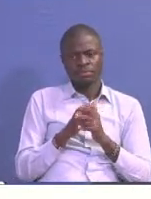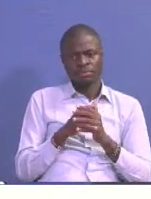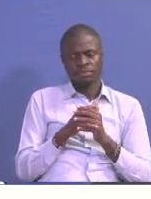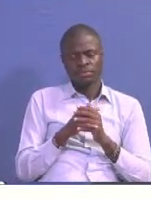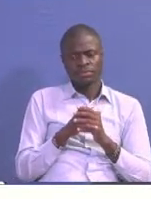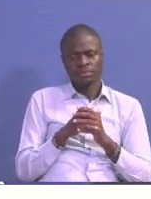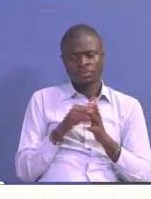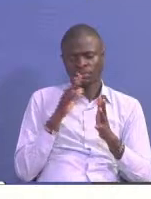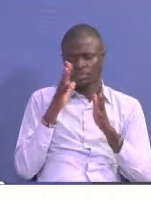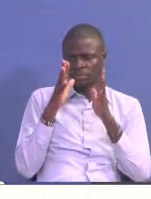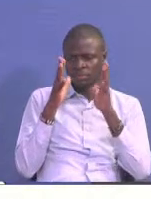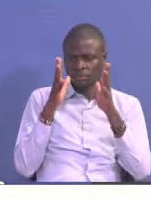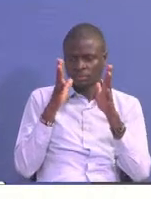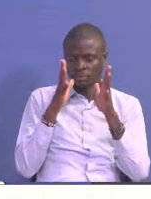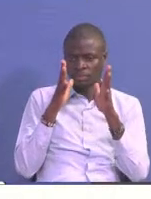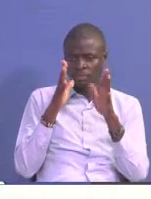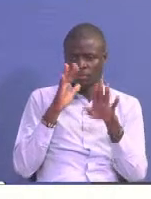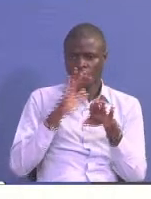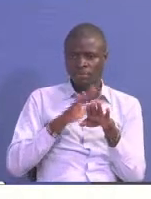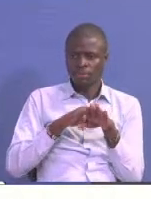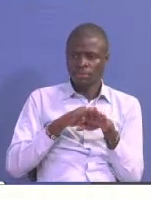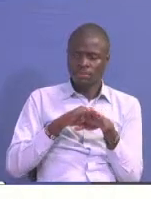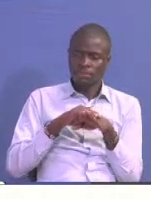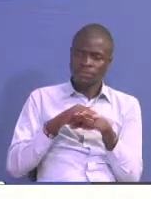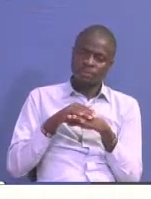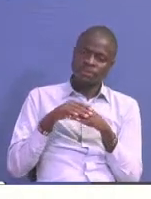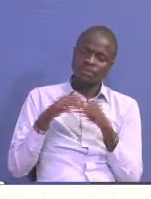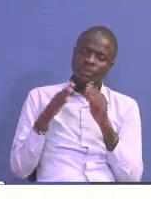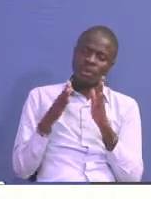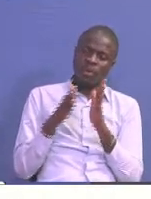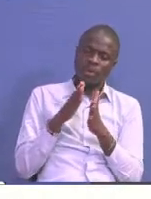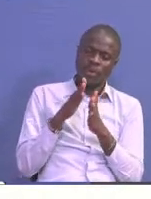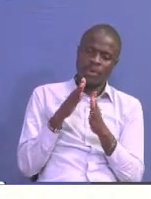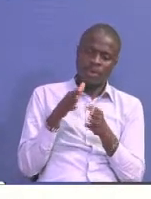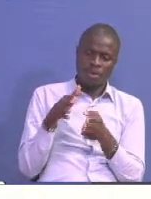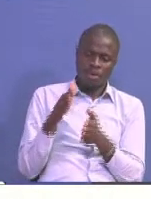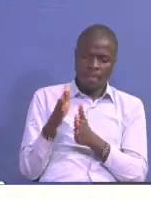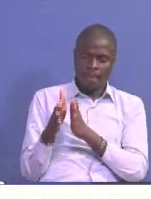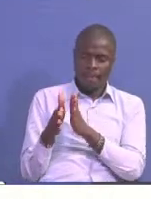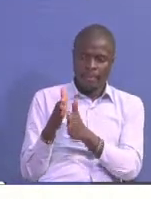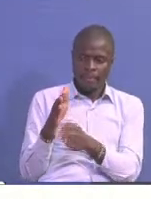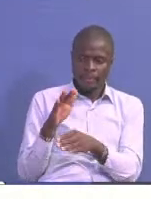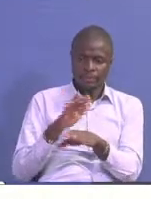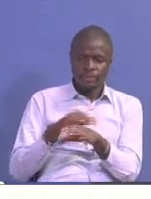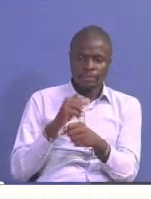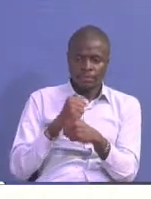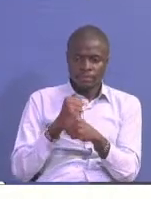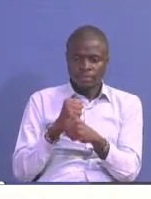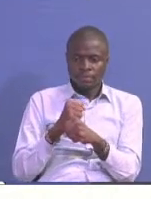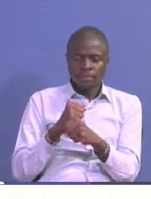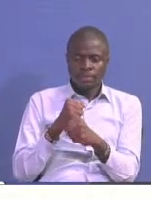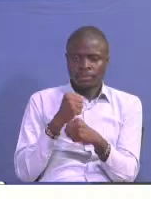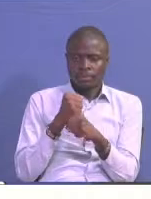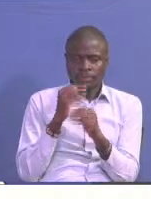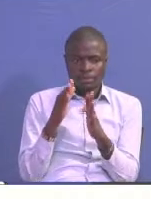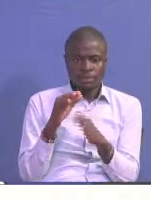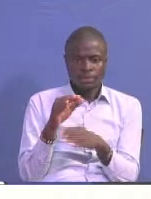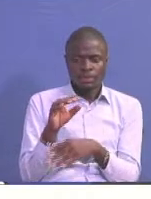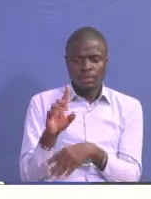a lot of emphasis on the strategies, on even performance contracts for the